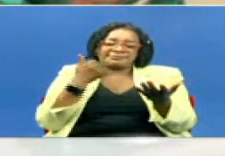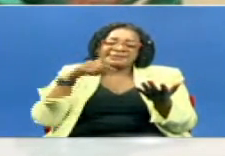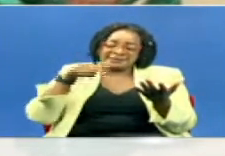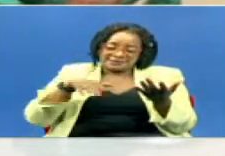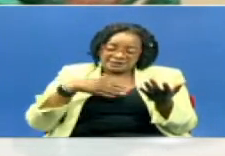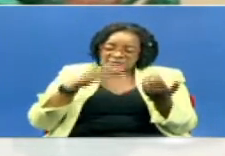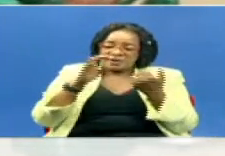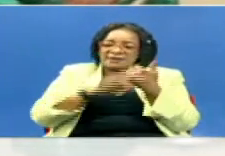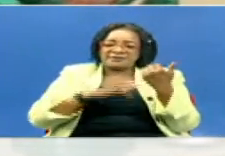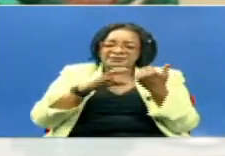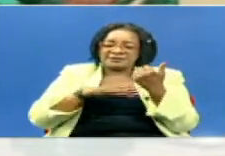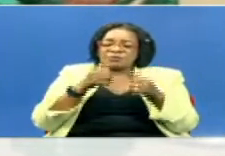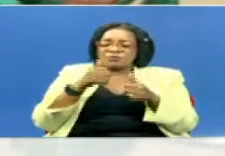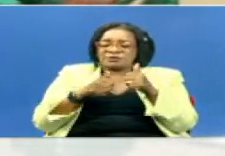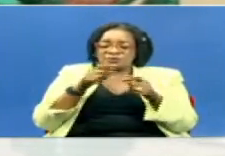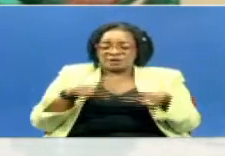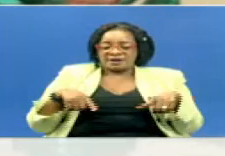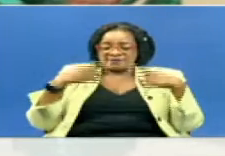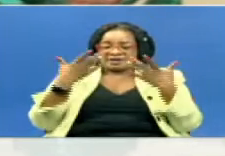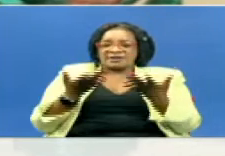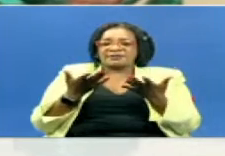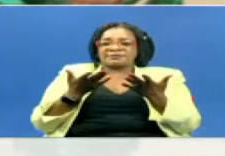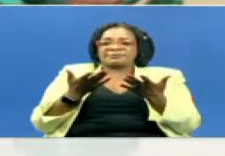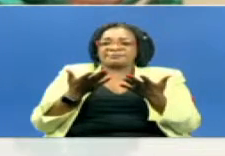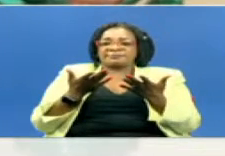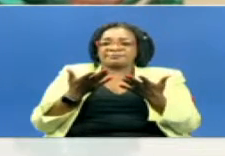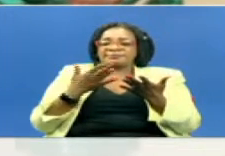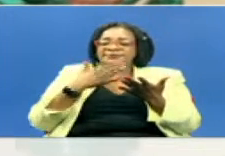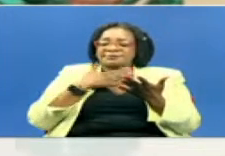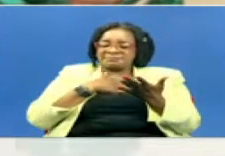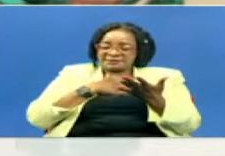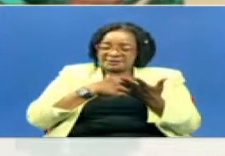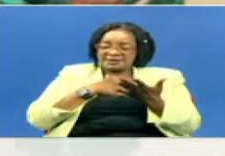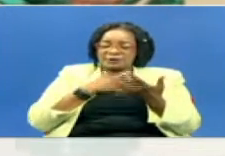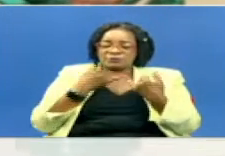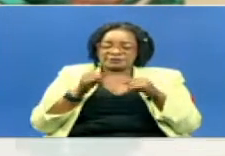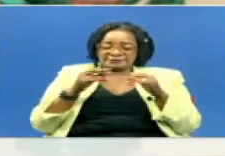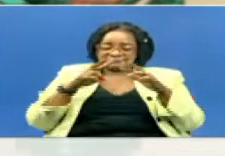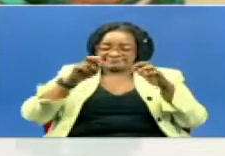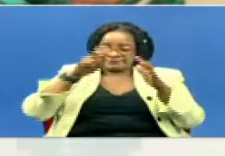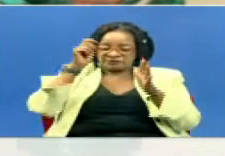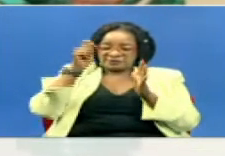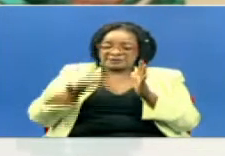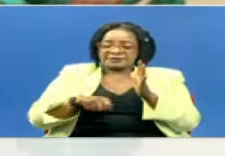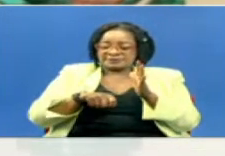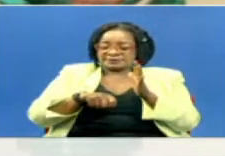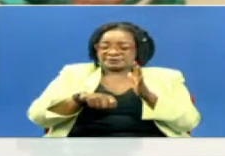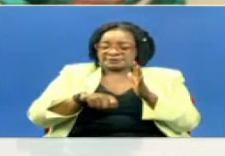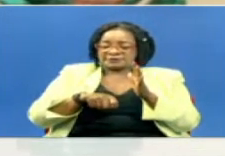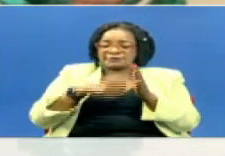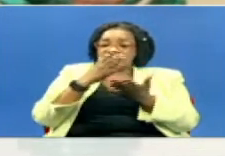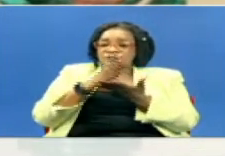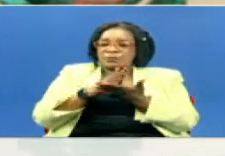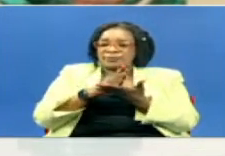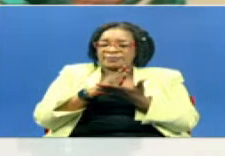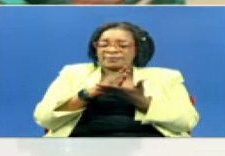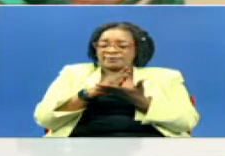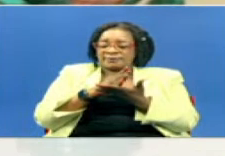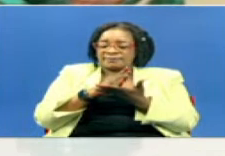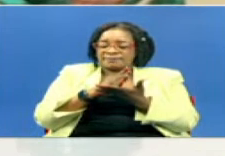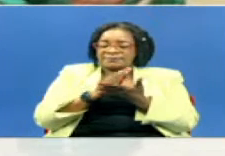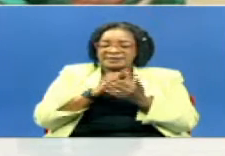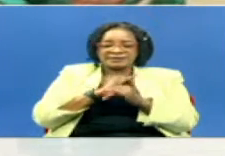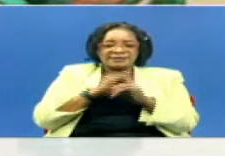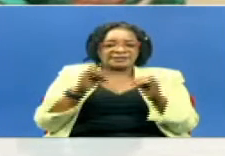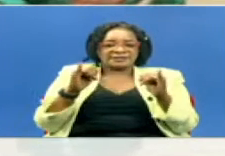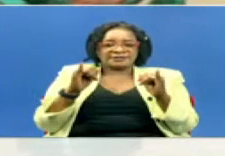This is the country we live in. Therefore, I will dig in for justice, for truth, for integrity